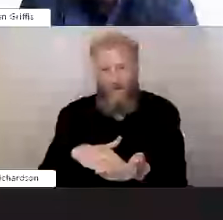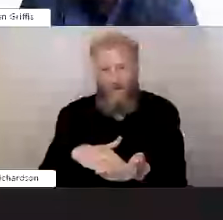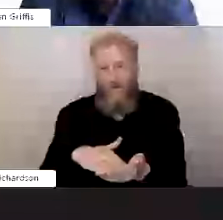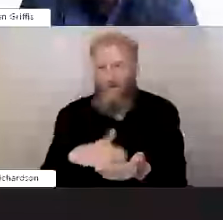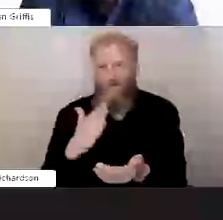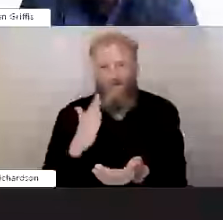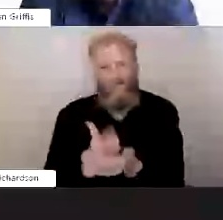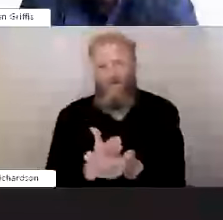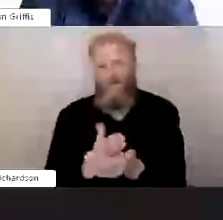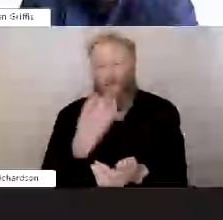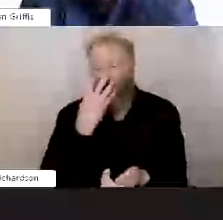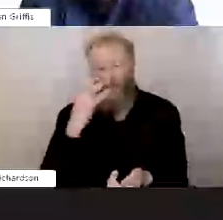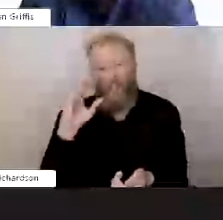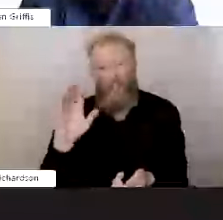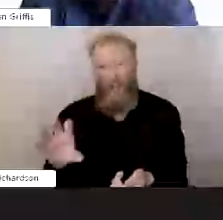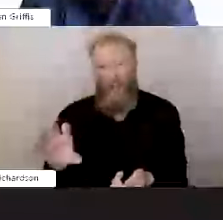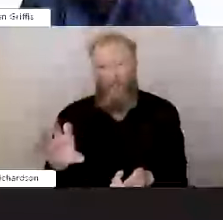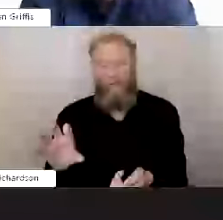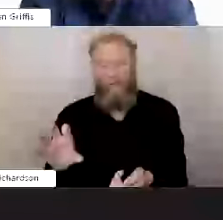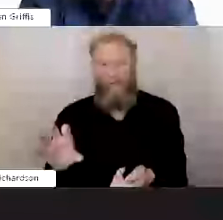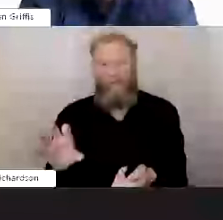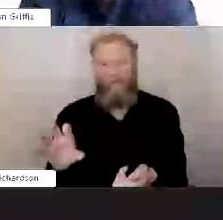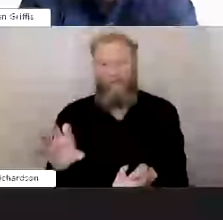shameful and